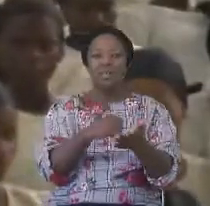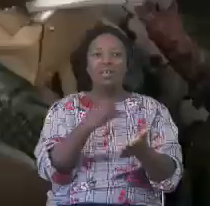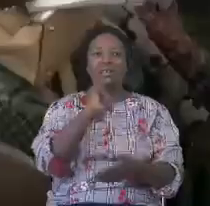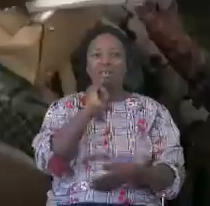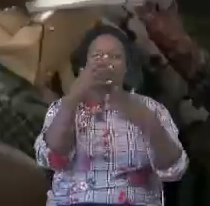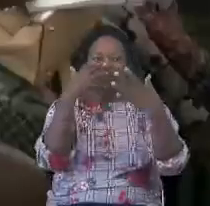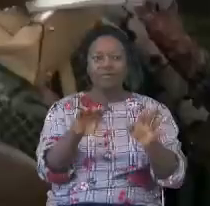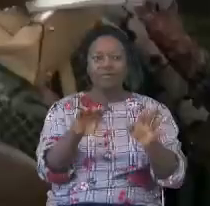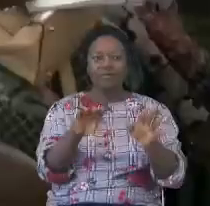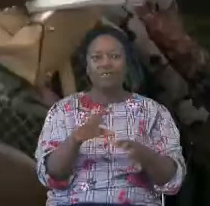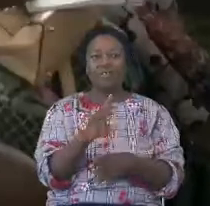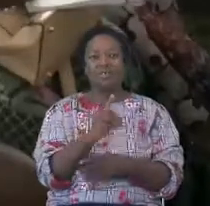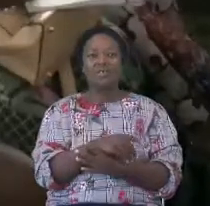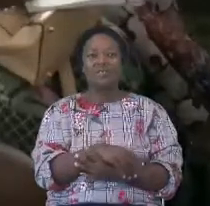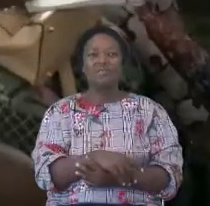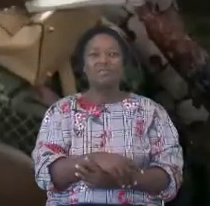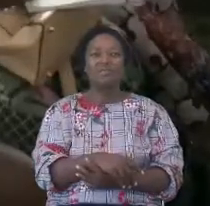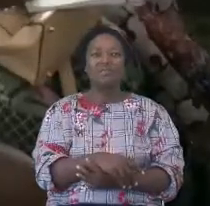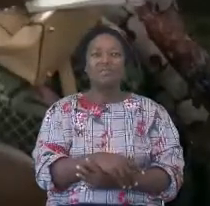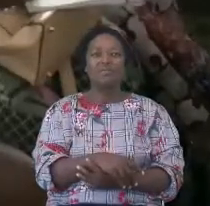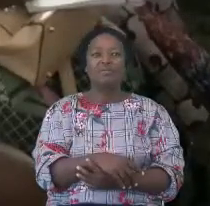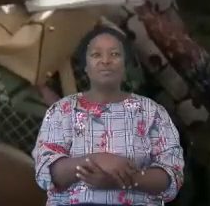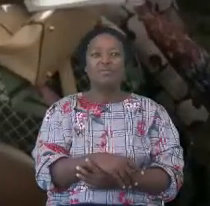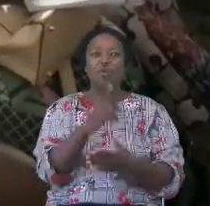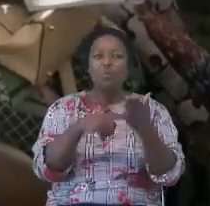finished. Say that.